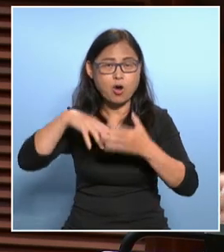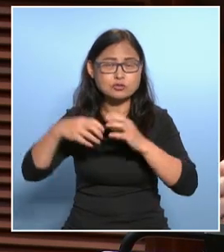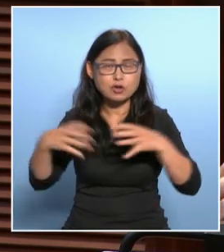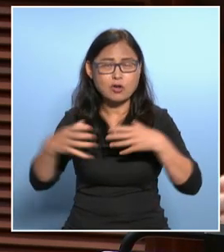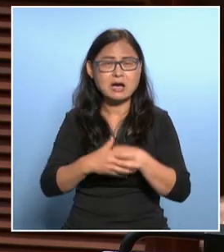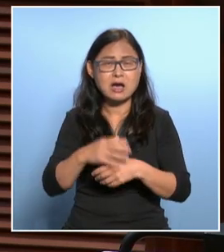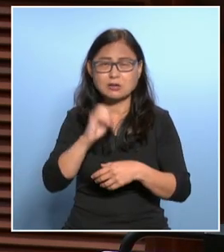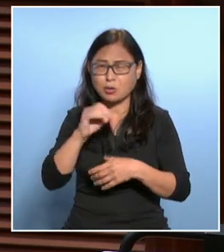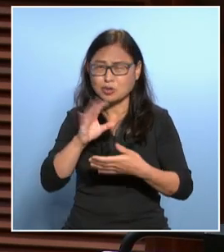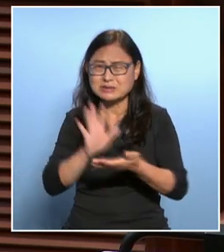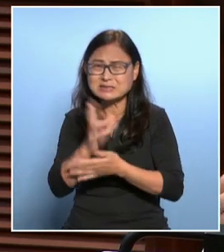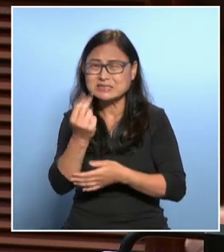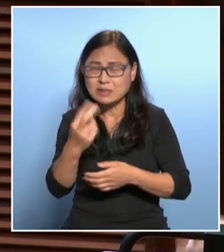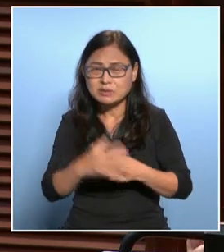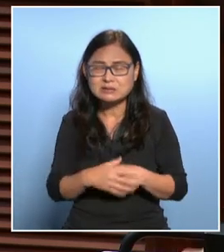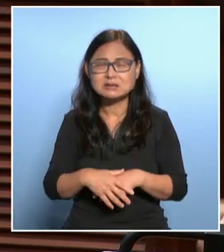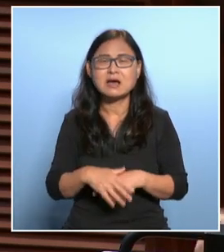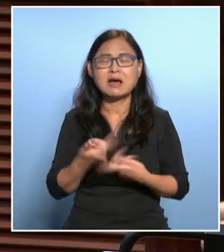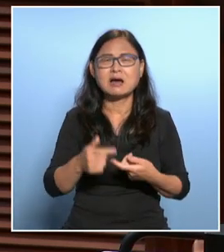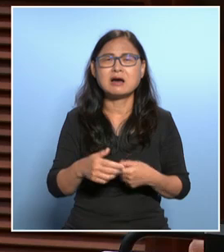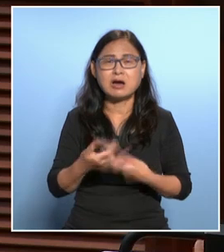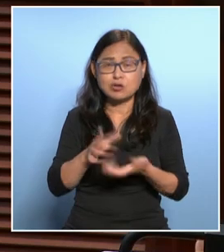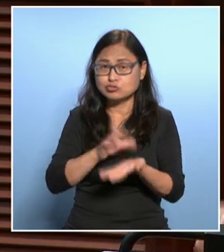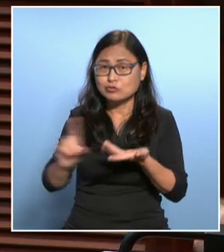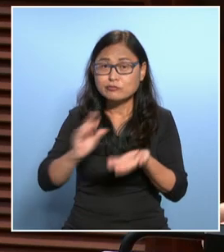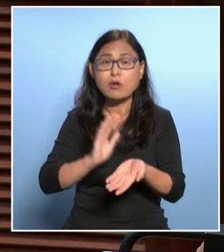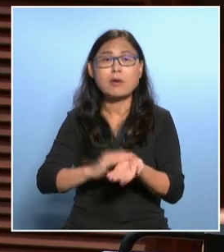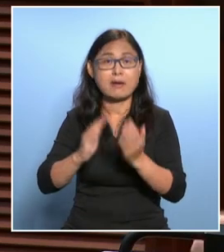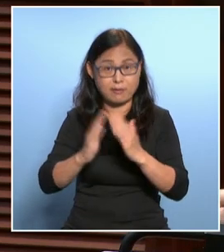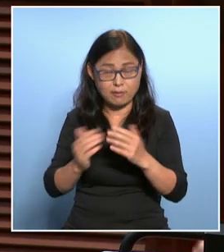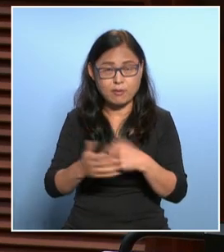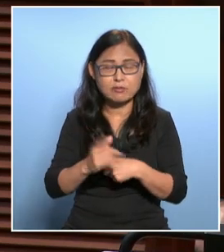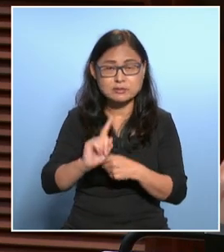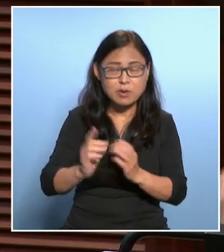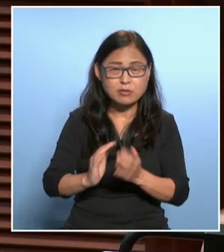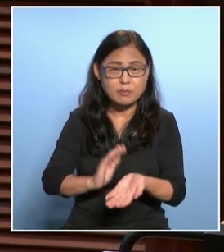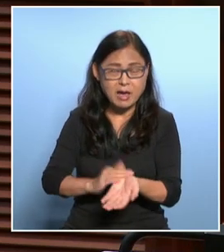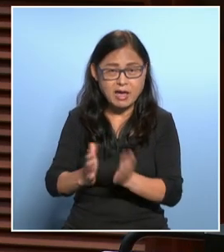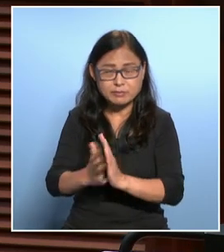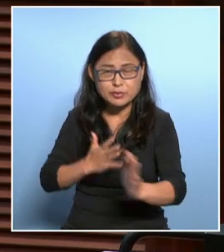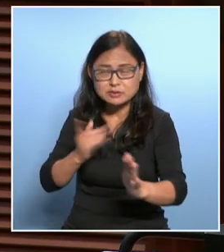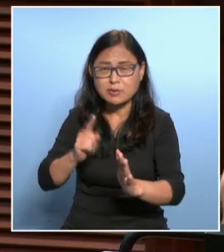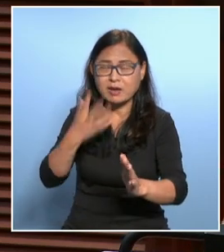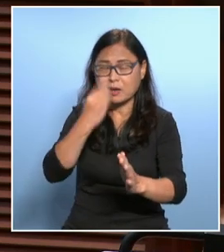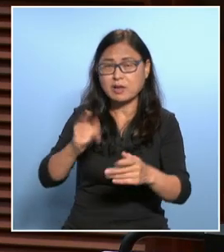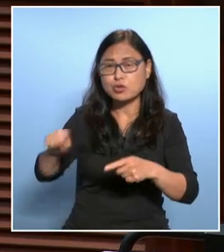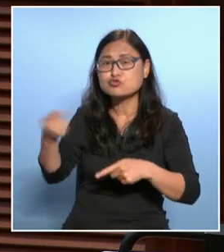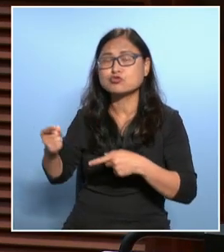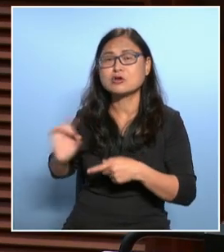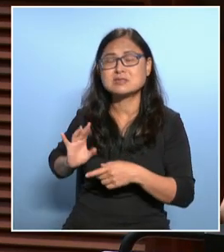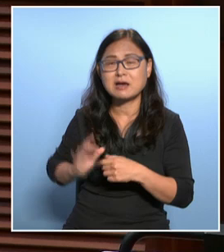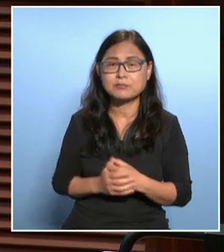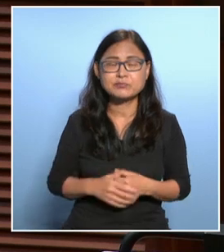the cataract PPP scheme. This has been around for 20 years. Are you going to provide new services that will be